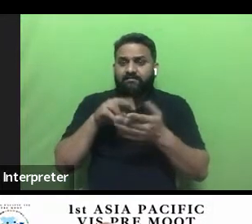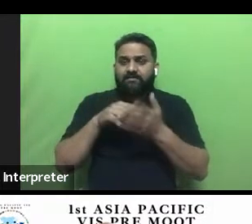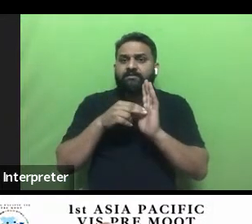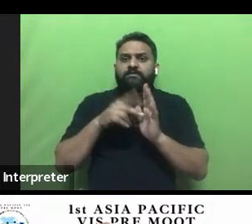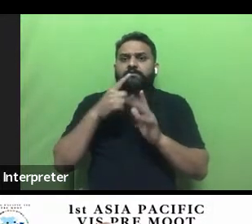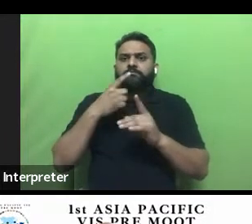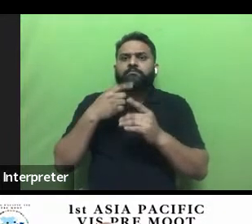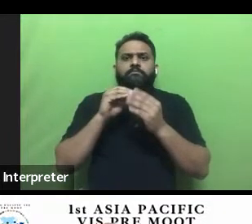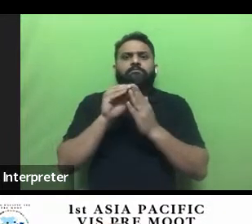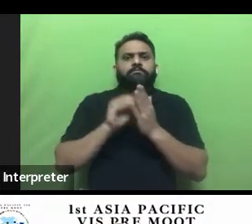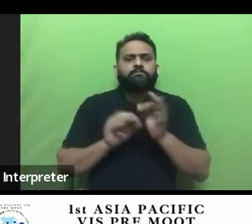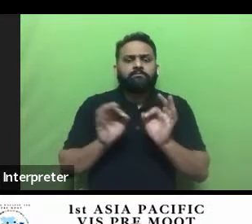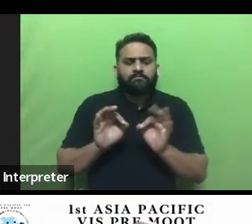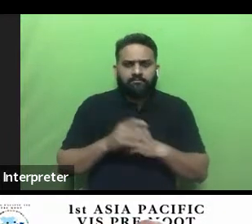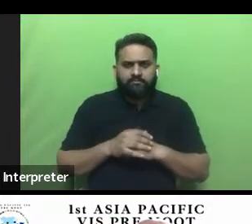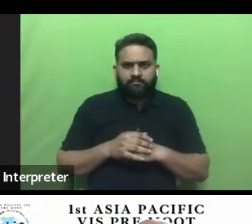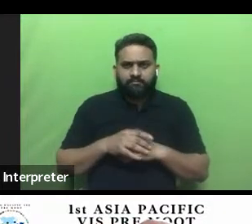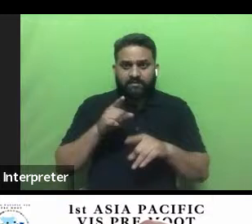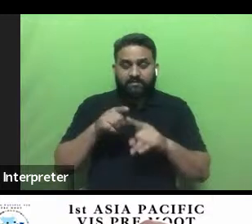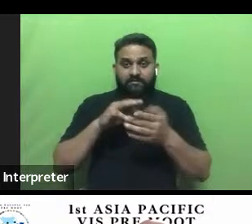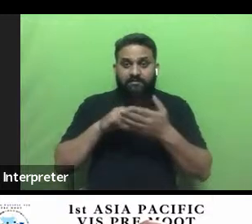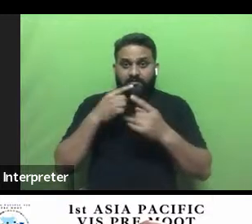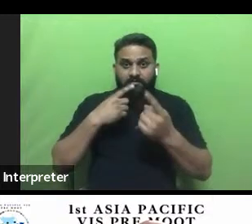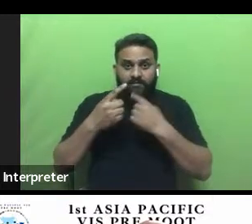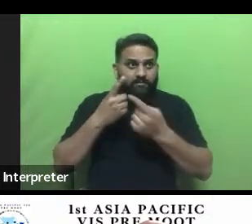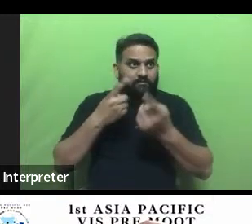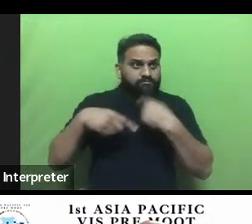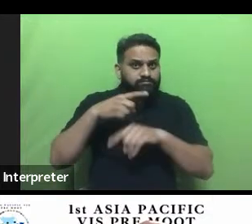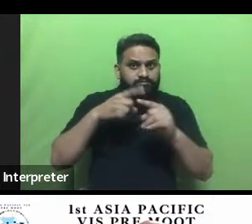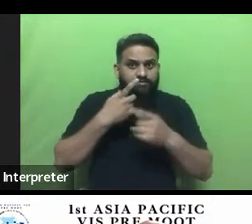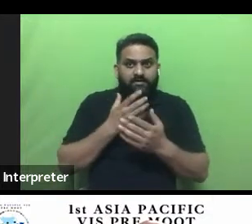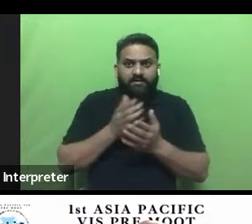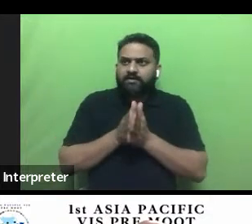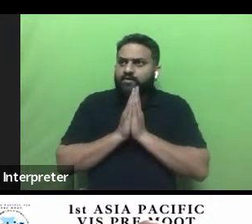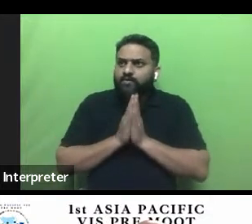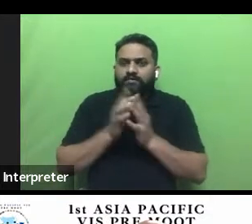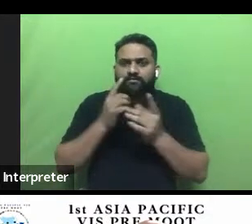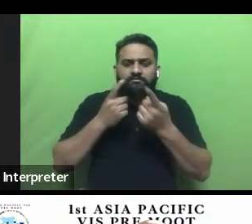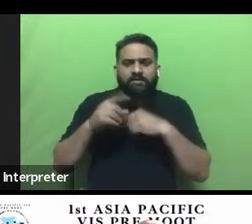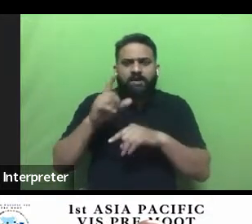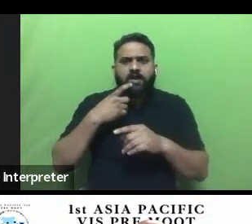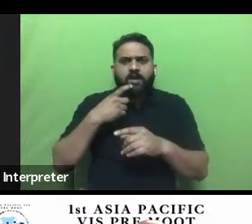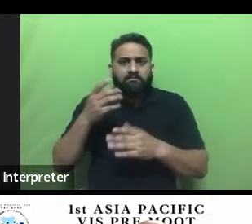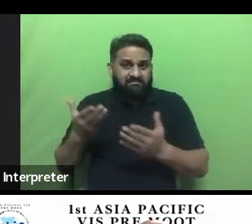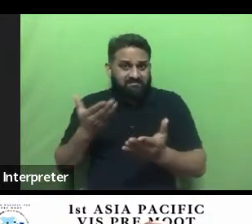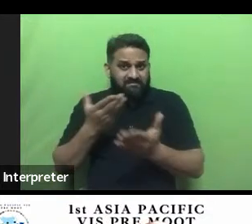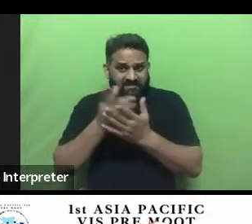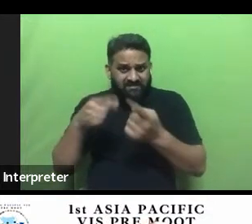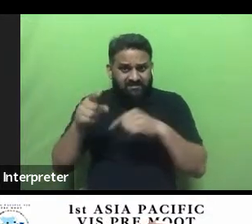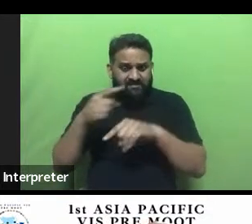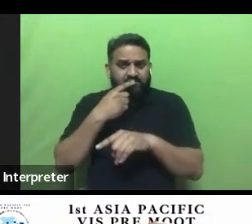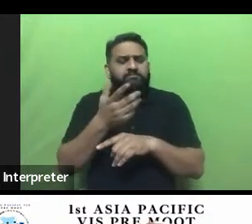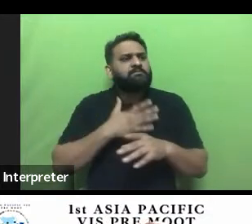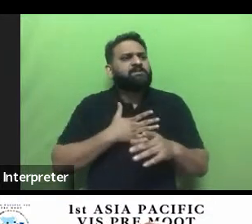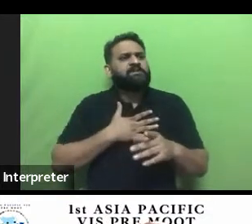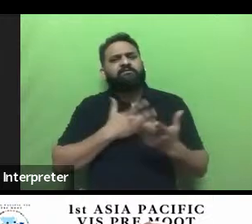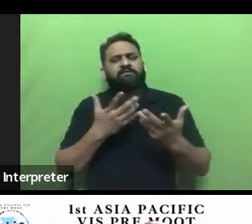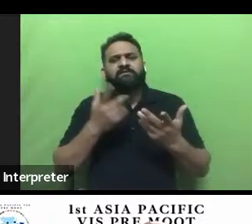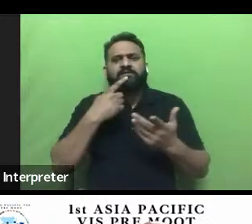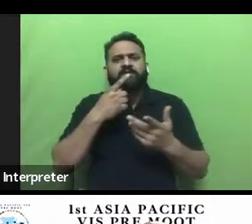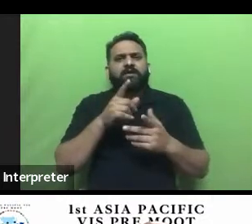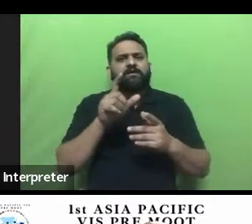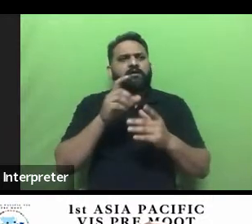performance. In fact, communicating this request to the claimant allowed the claimant in good faith to believe that the contract would be